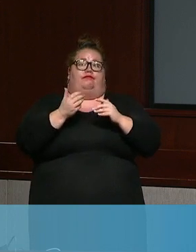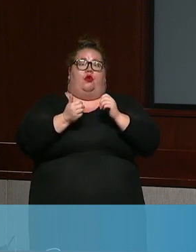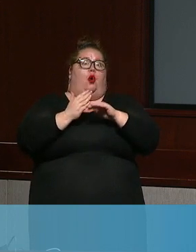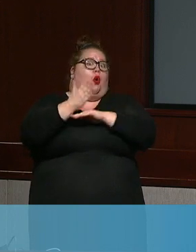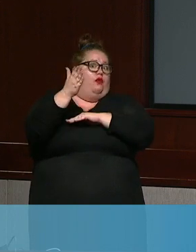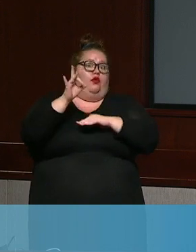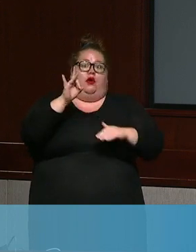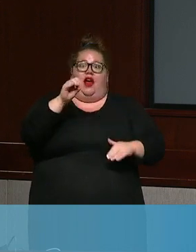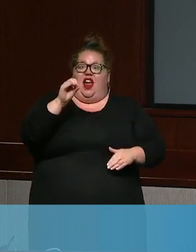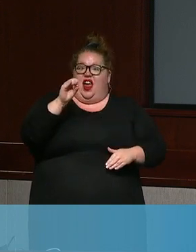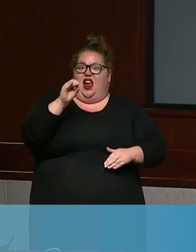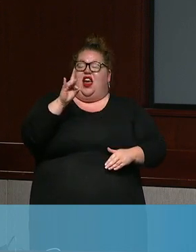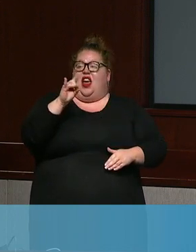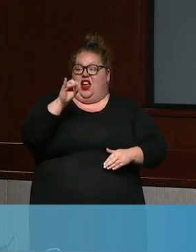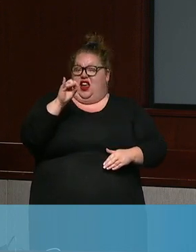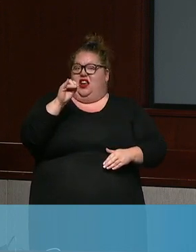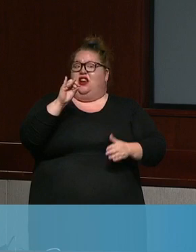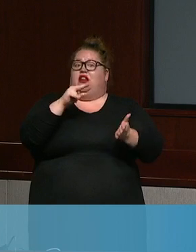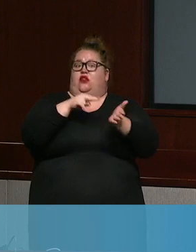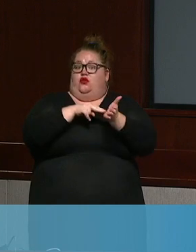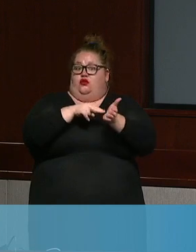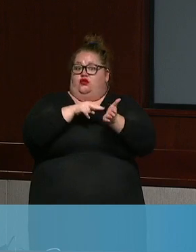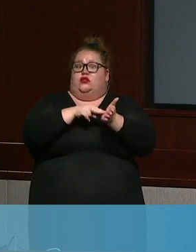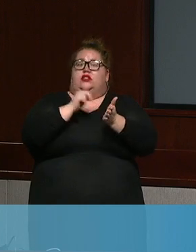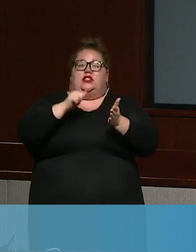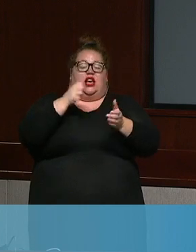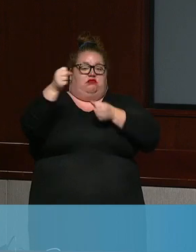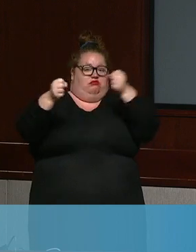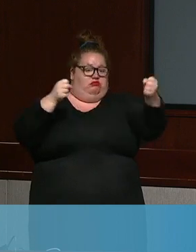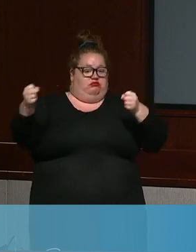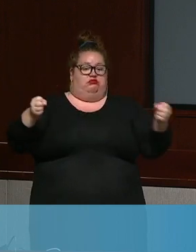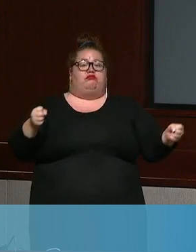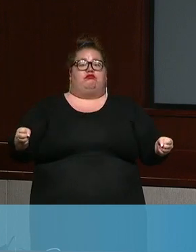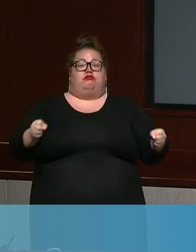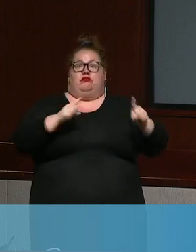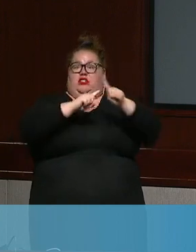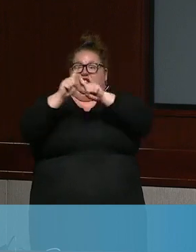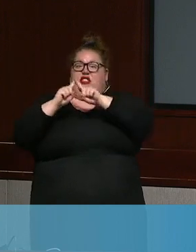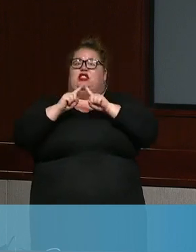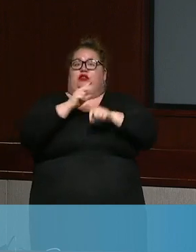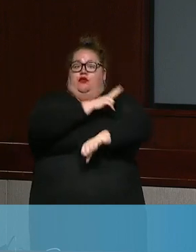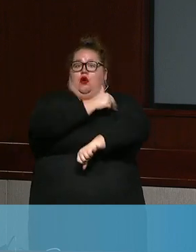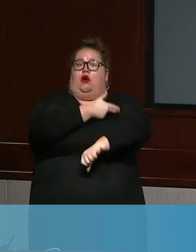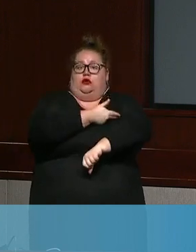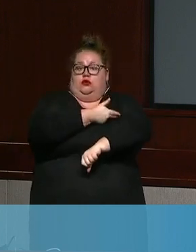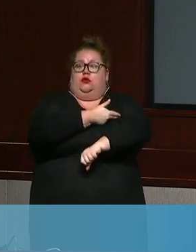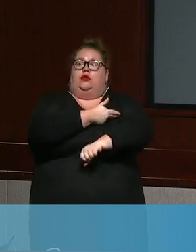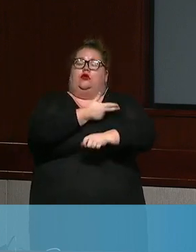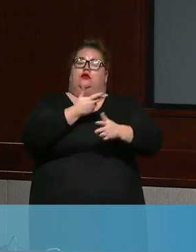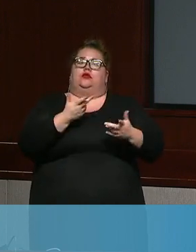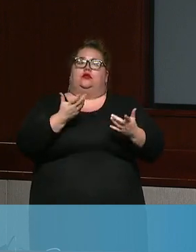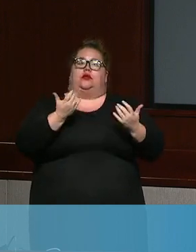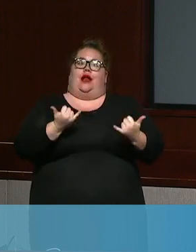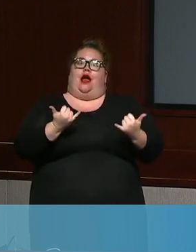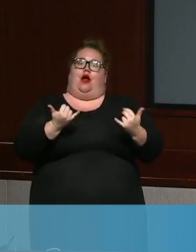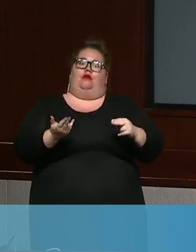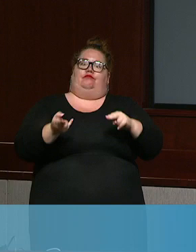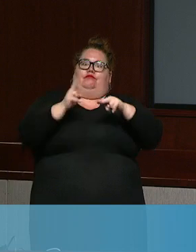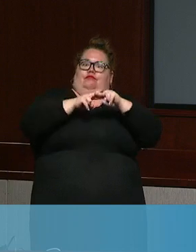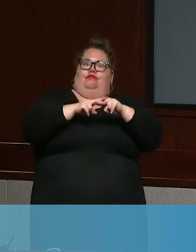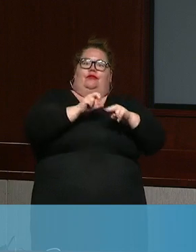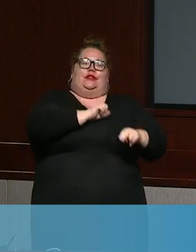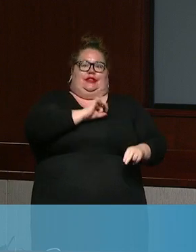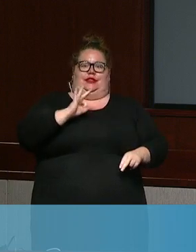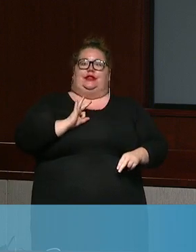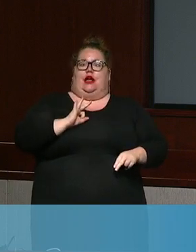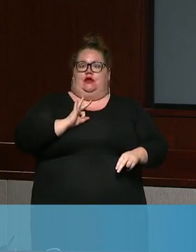in different hospitals, predominantly in Metro Bakersfield, to increase their staffing so that we can